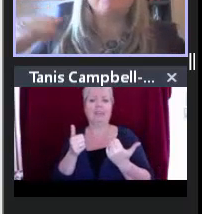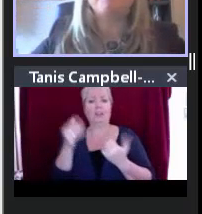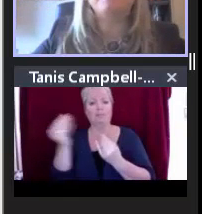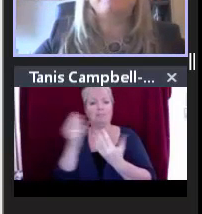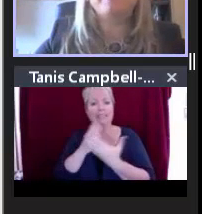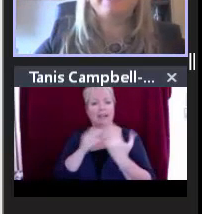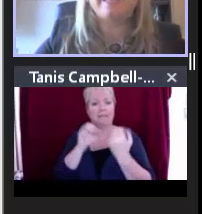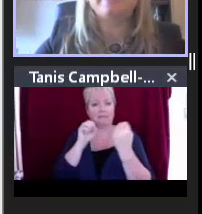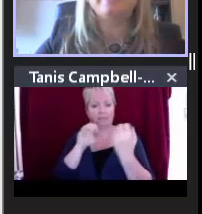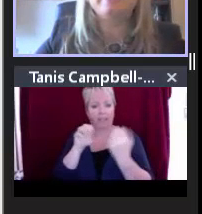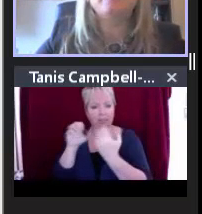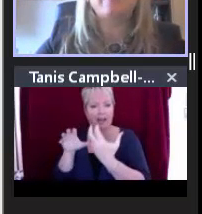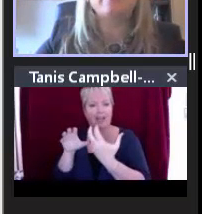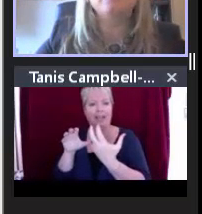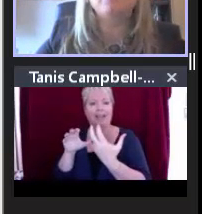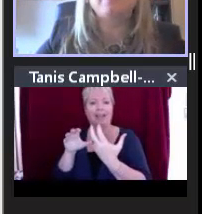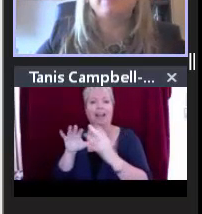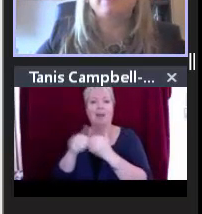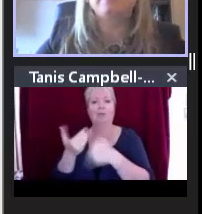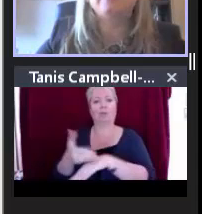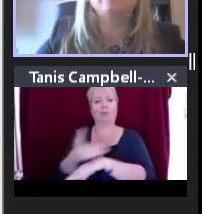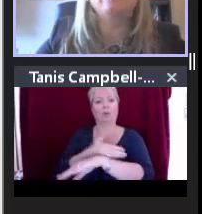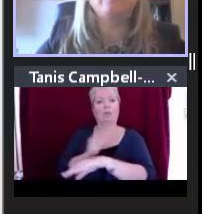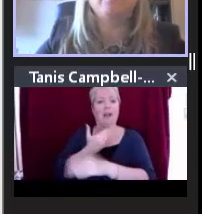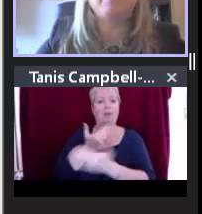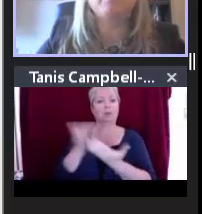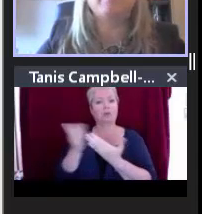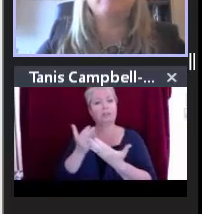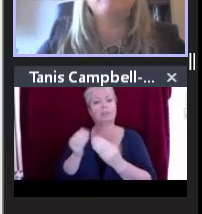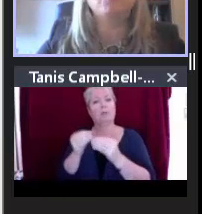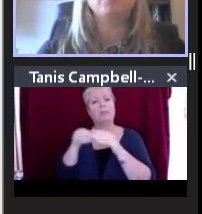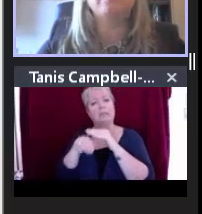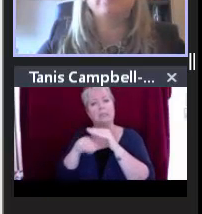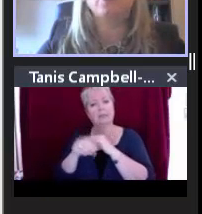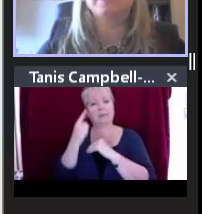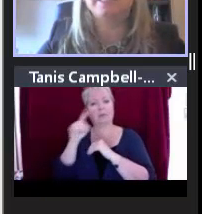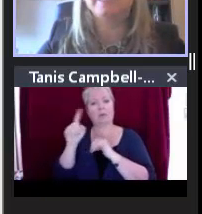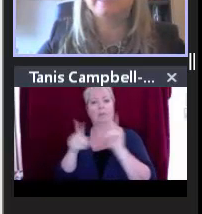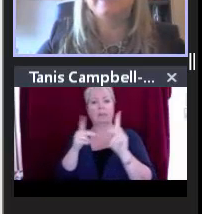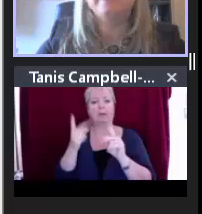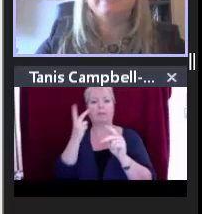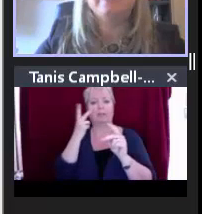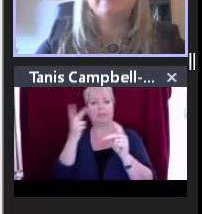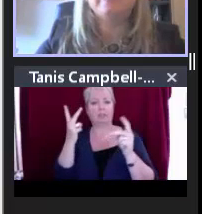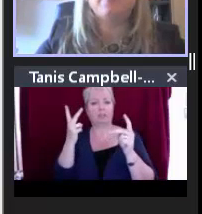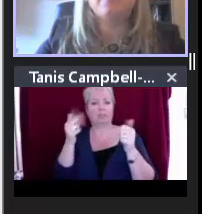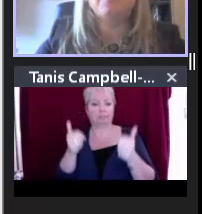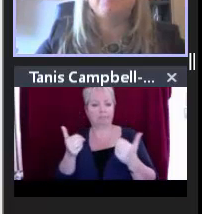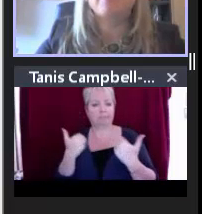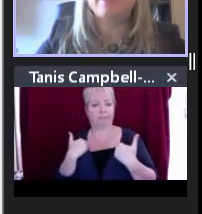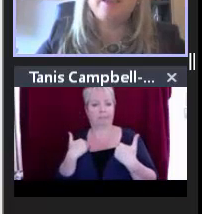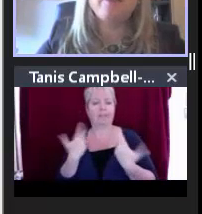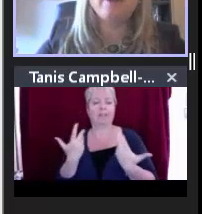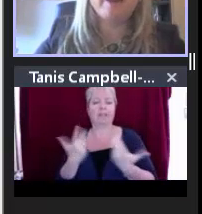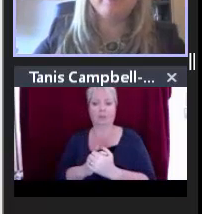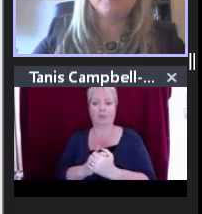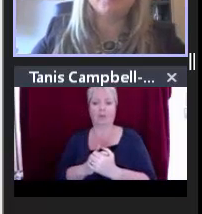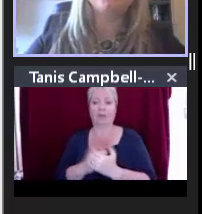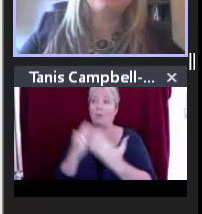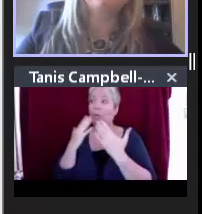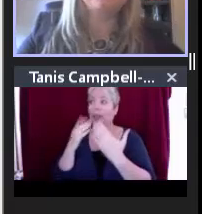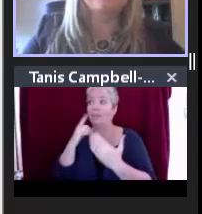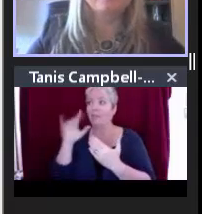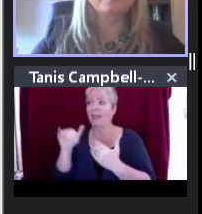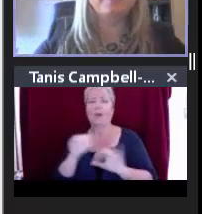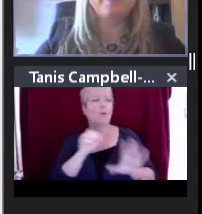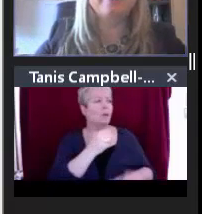it up. We're always up in the ante as well to make it easier for people with vision difficulties. So thank you very much. Yeah,